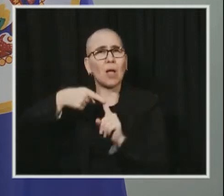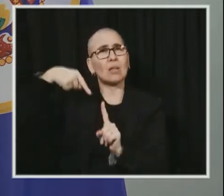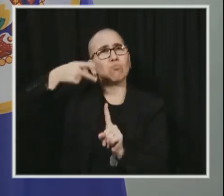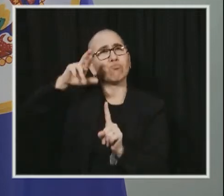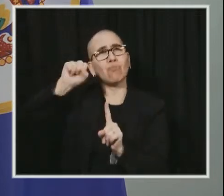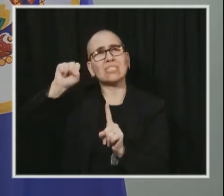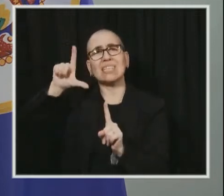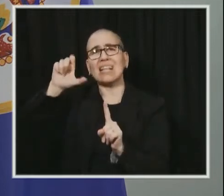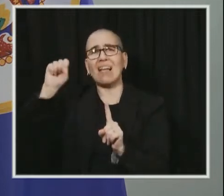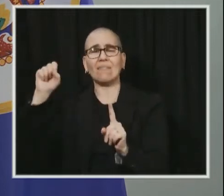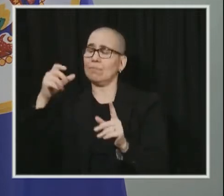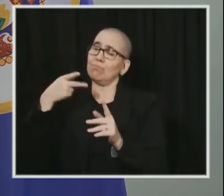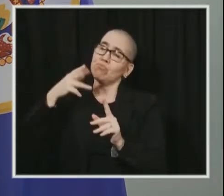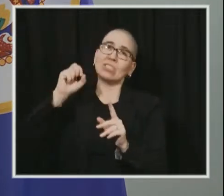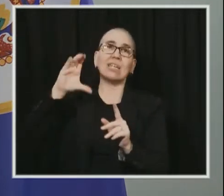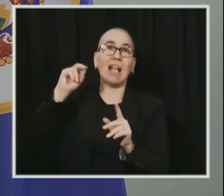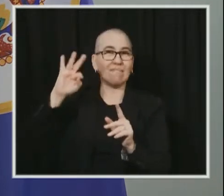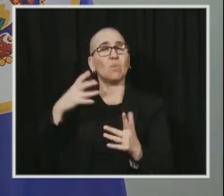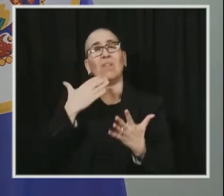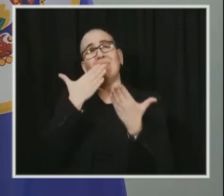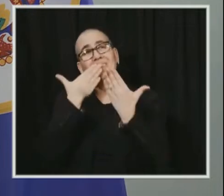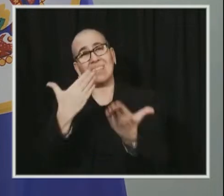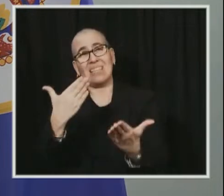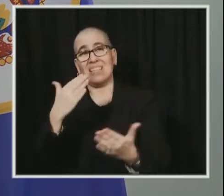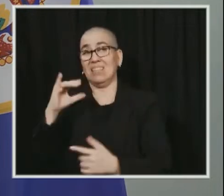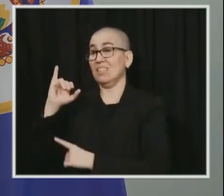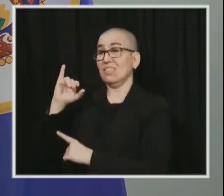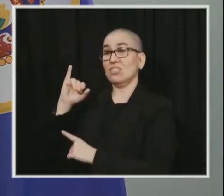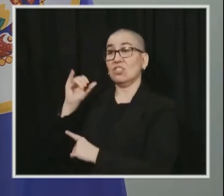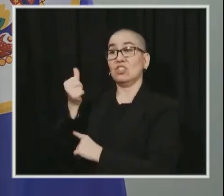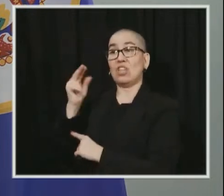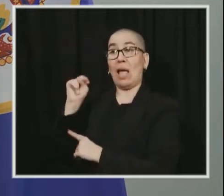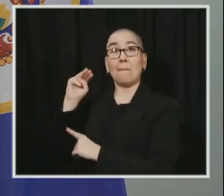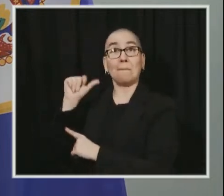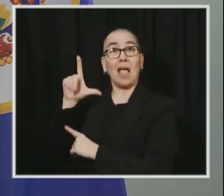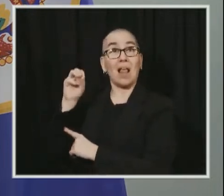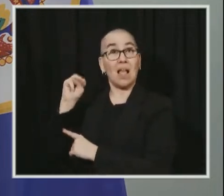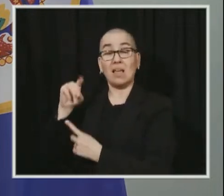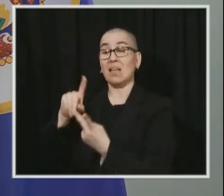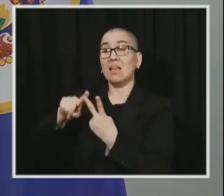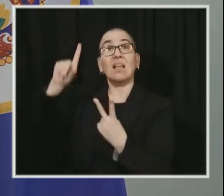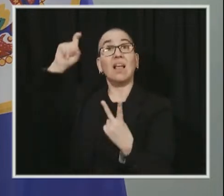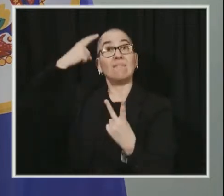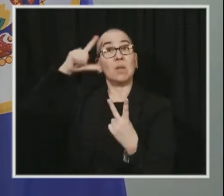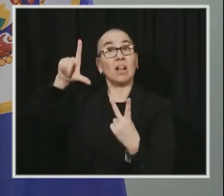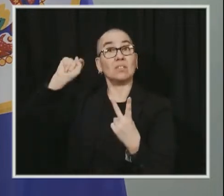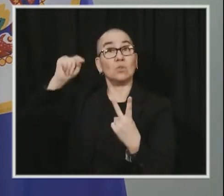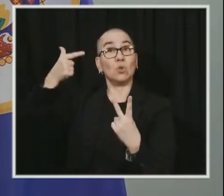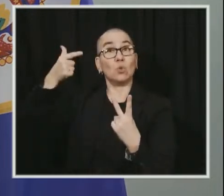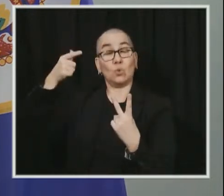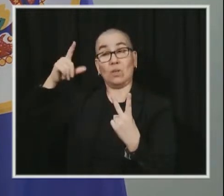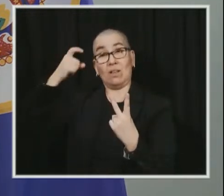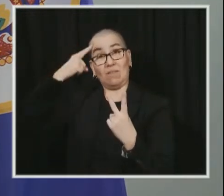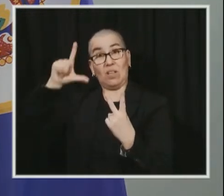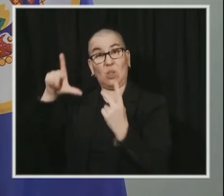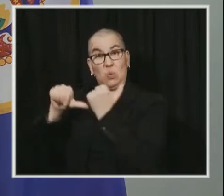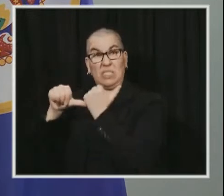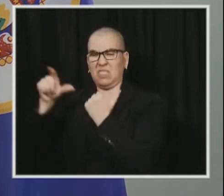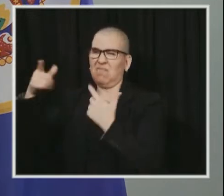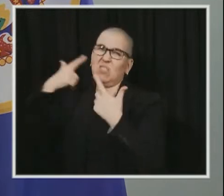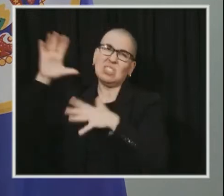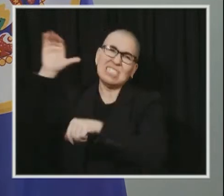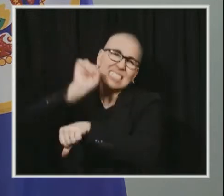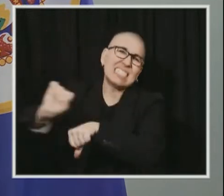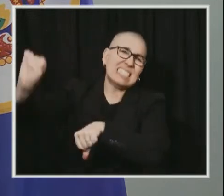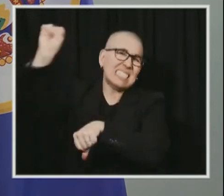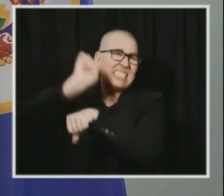am never going to be able to thank Jan Malcolm, Lieutenant Governor, the entire staff of the Minnesota Department of Health, and so many others of these folks that are out there as public servants